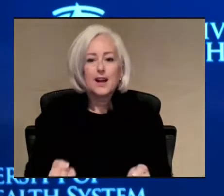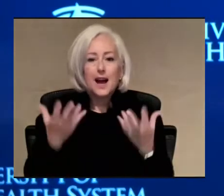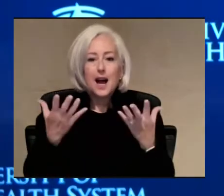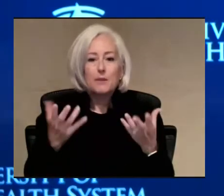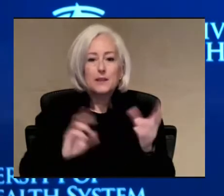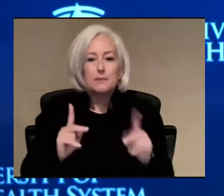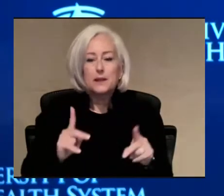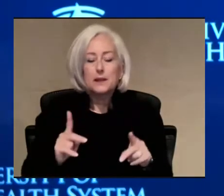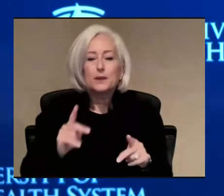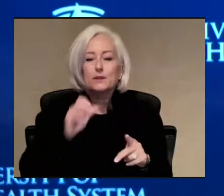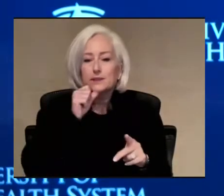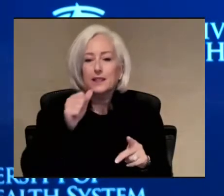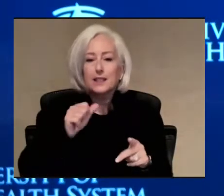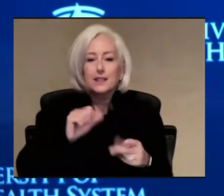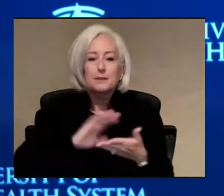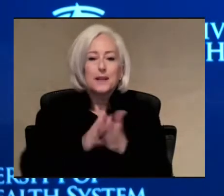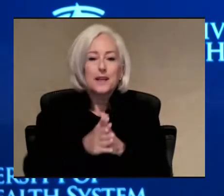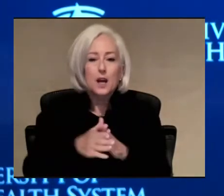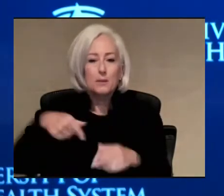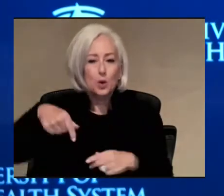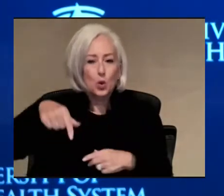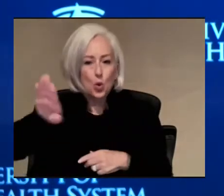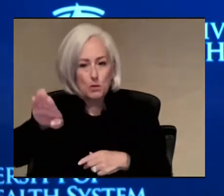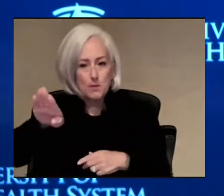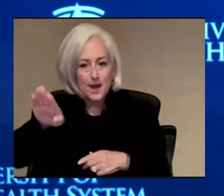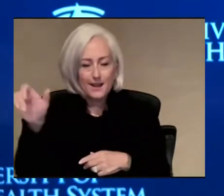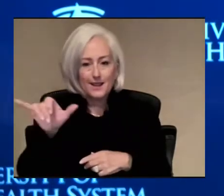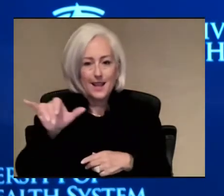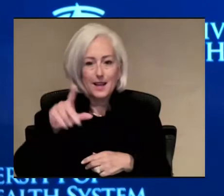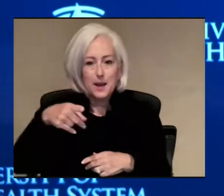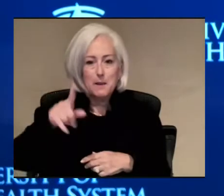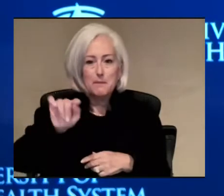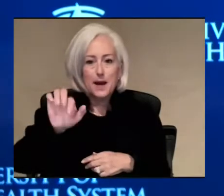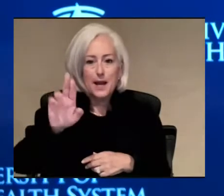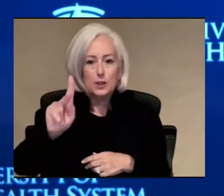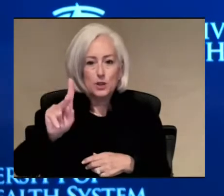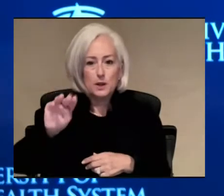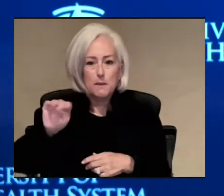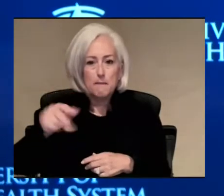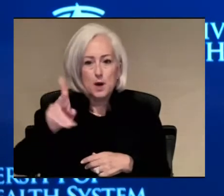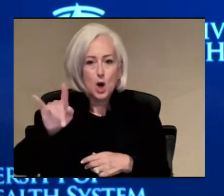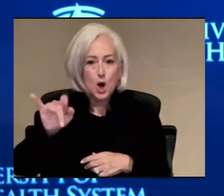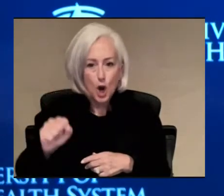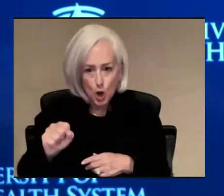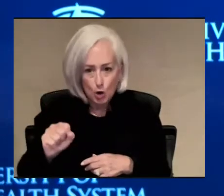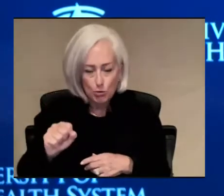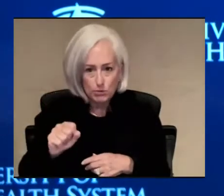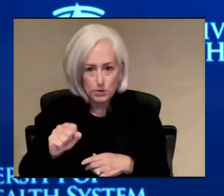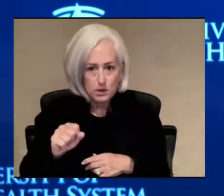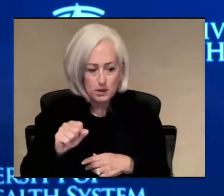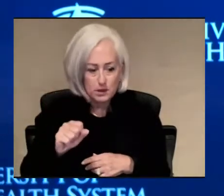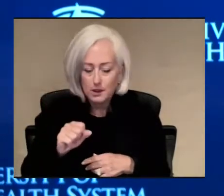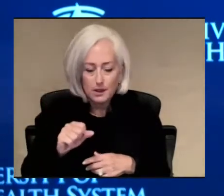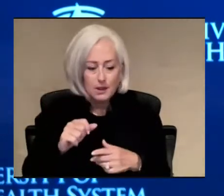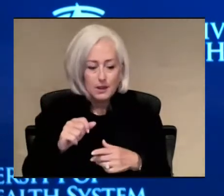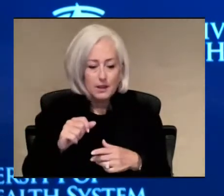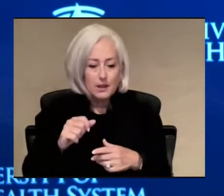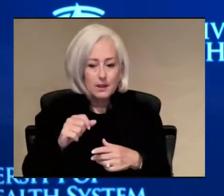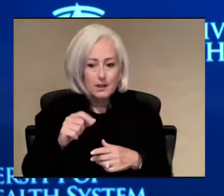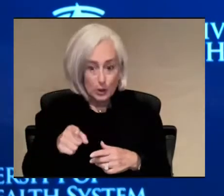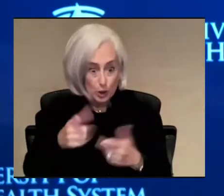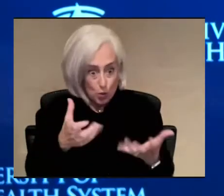Mahomes, right? I mean, come on, really? Is there somebody else you want besides Patrick Mahomes taking the ball from center? I don't think so. How